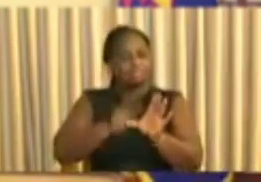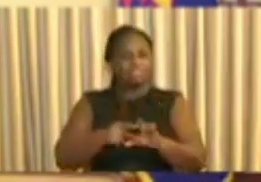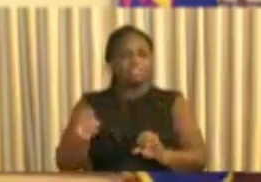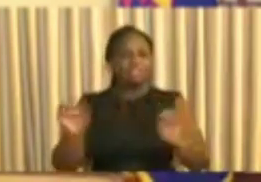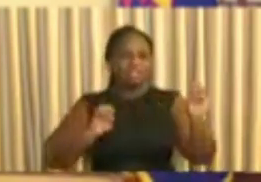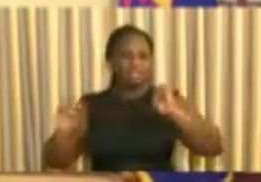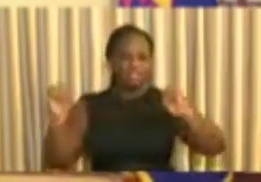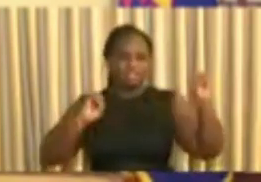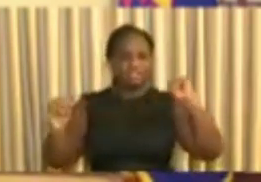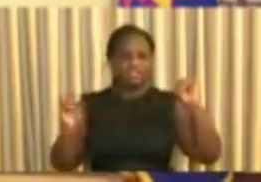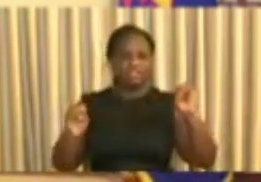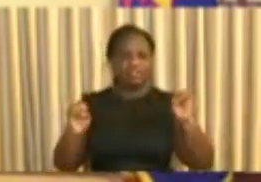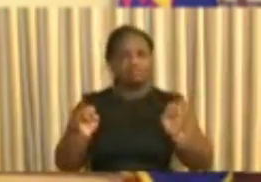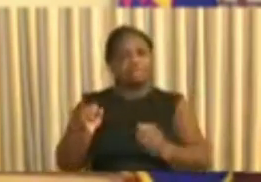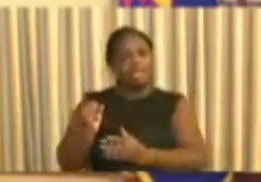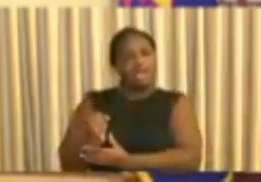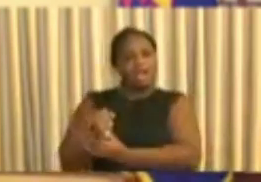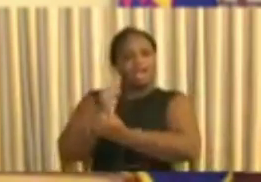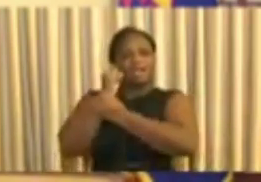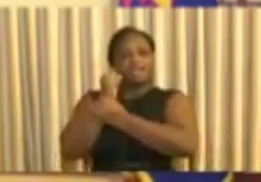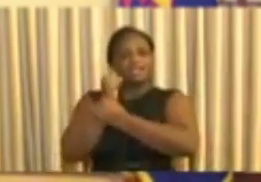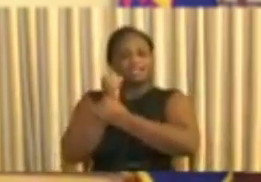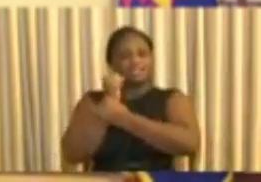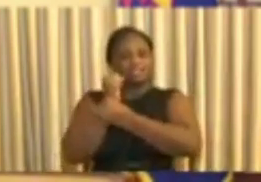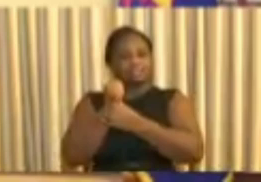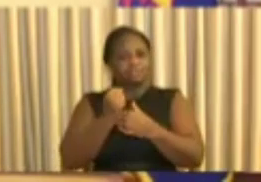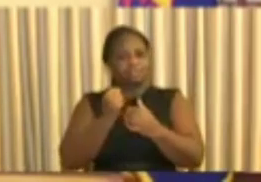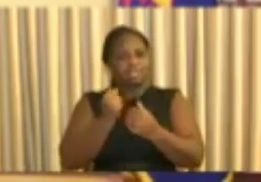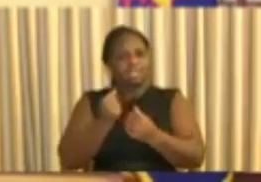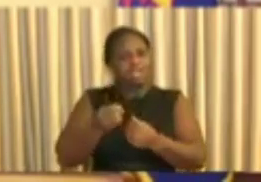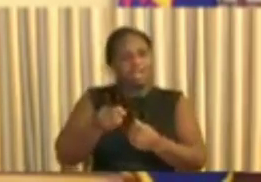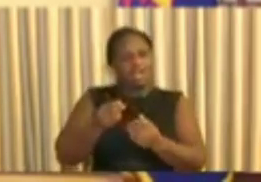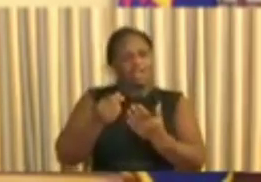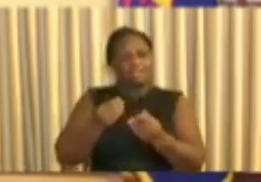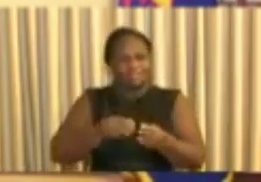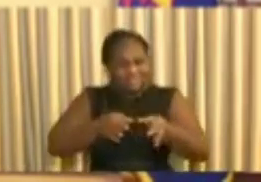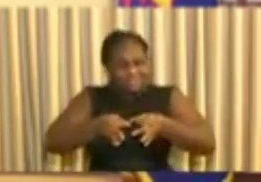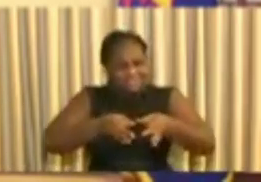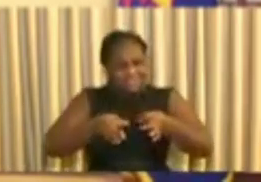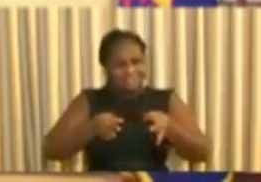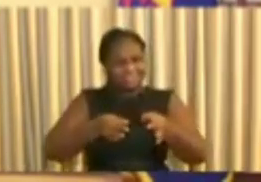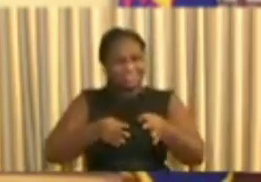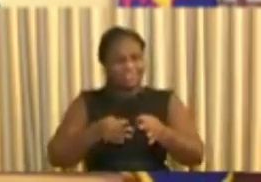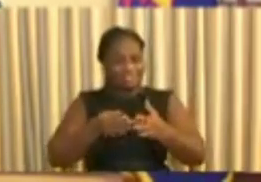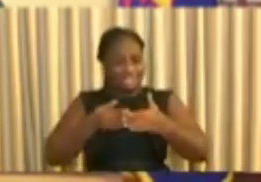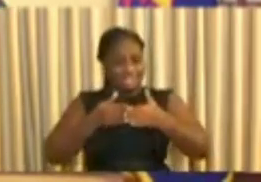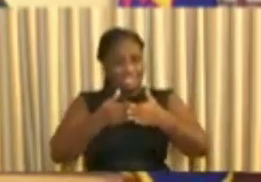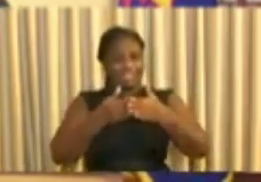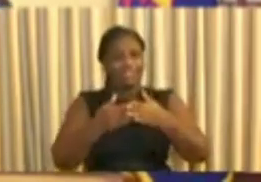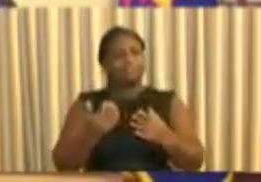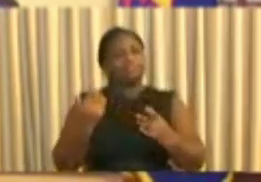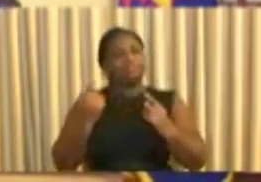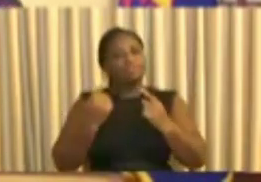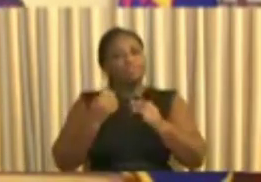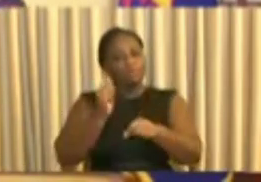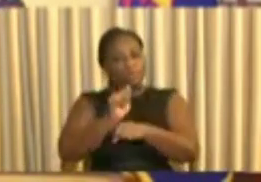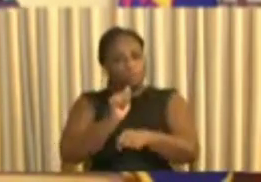the exercise has been handed an aid memoir highlighting essentially the guidelines for the